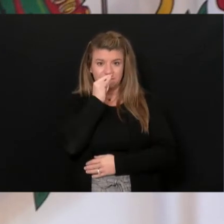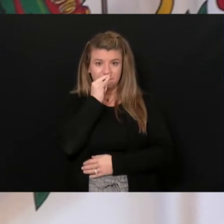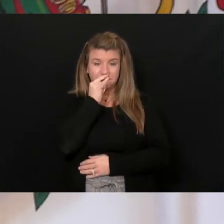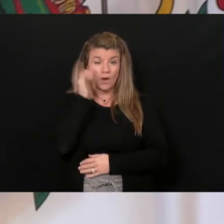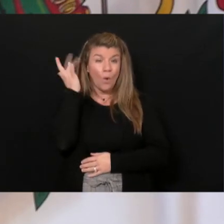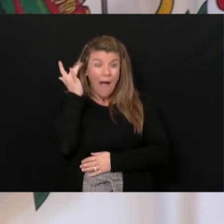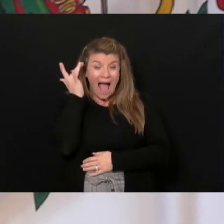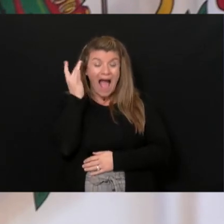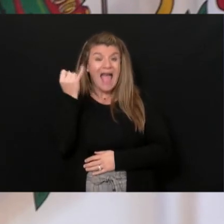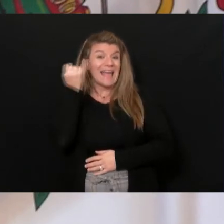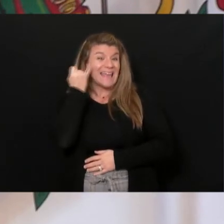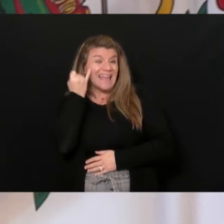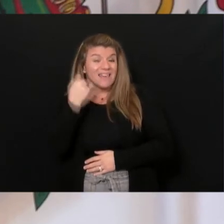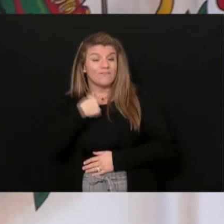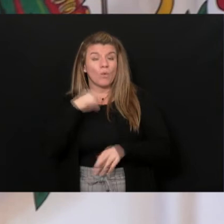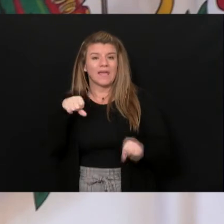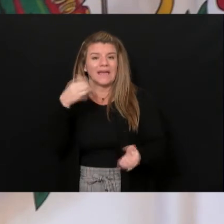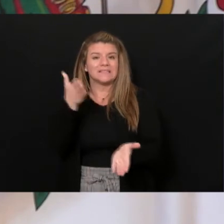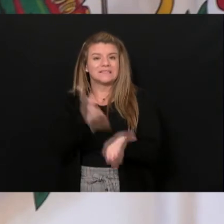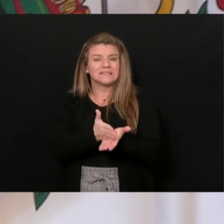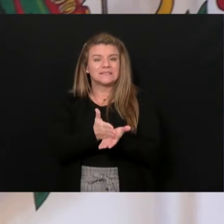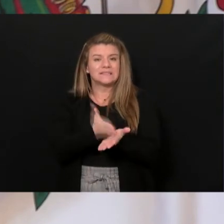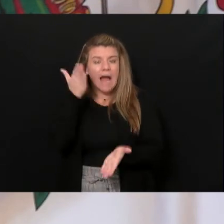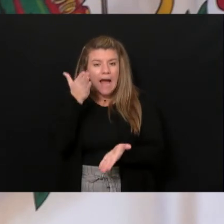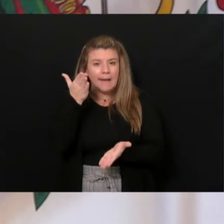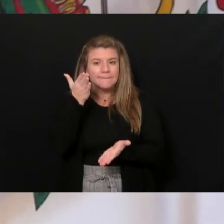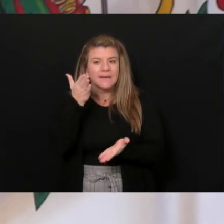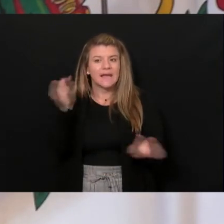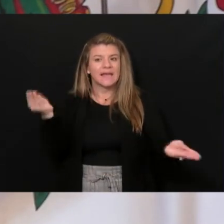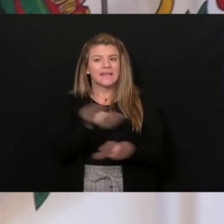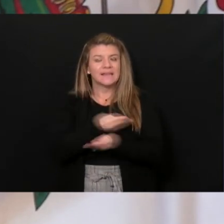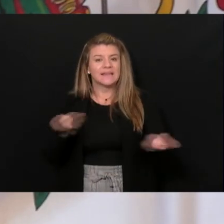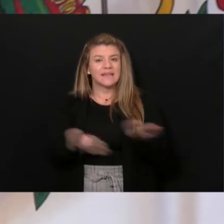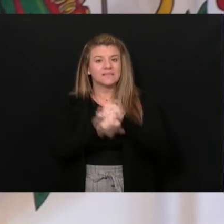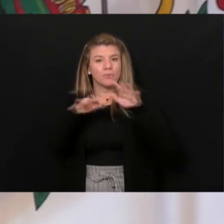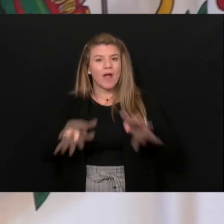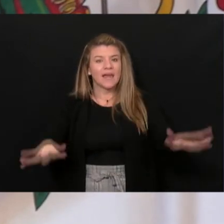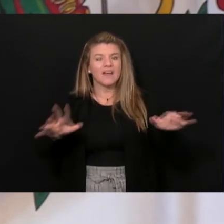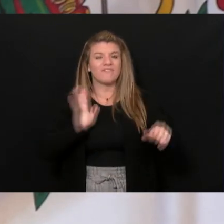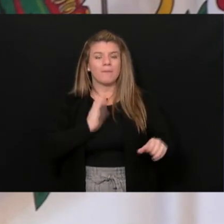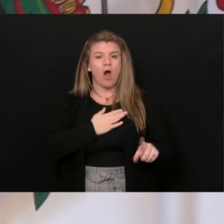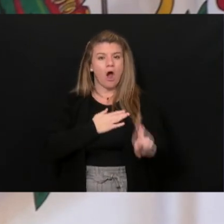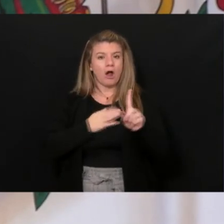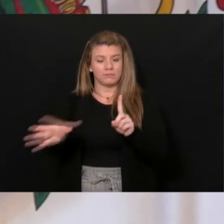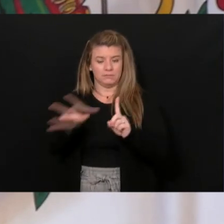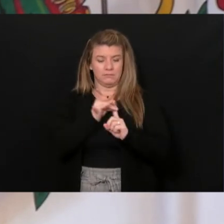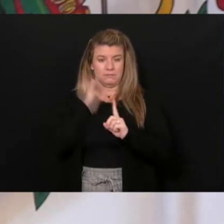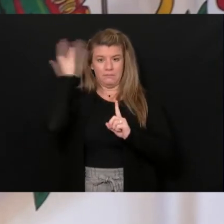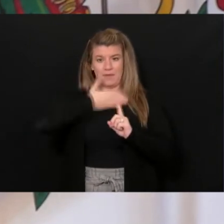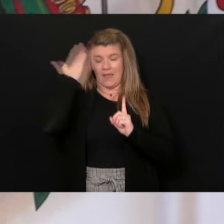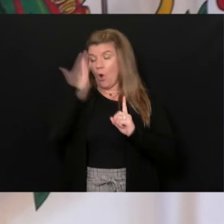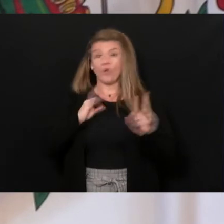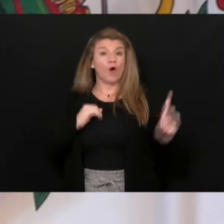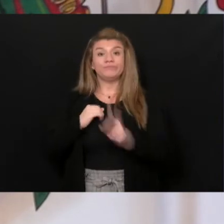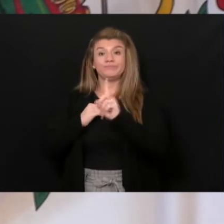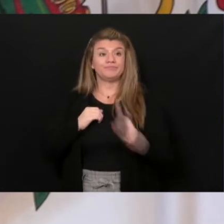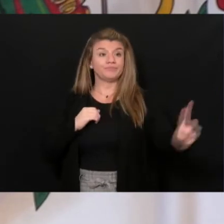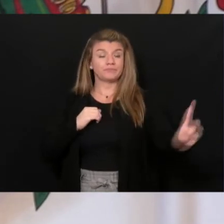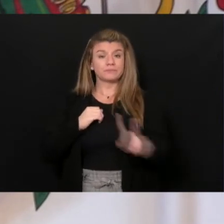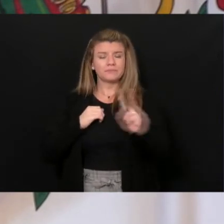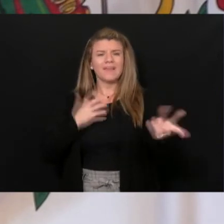Because if we can stop the spreading of the asymptomatic from our kids, and if our kids know